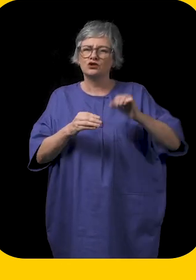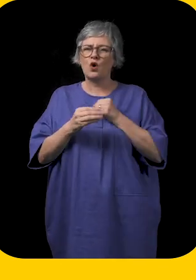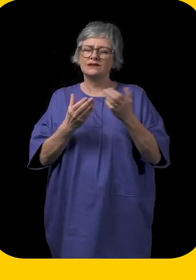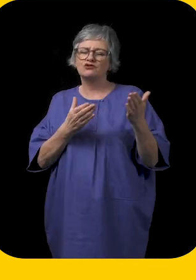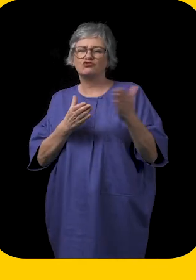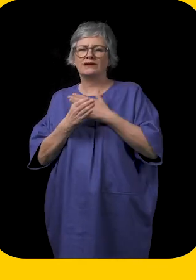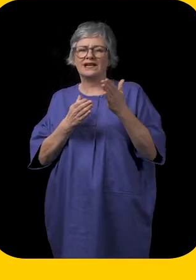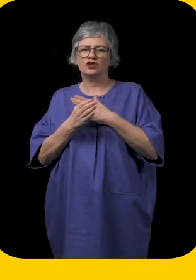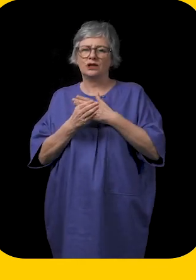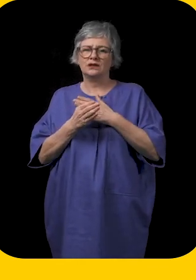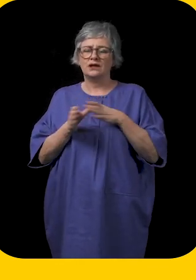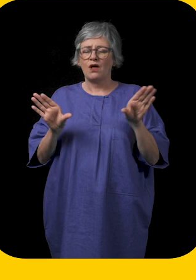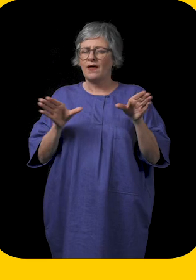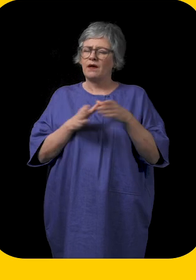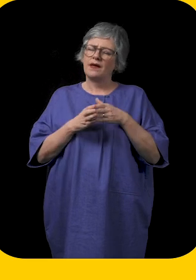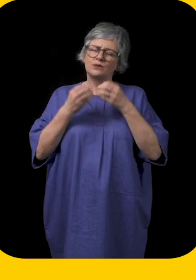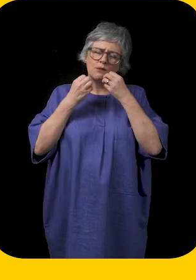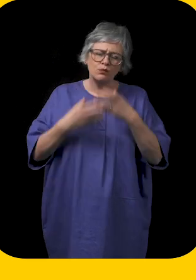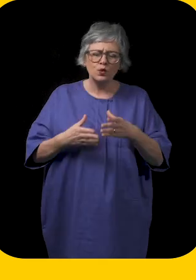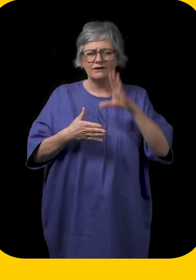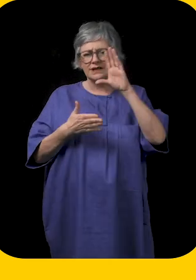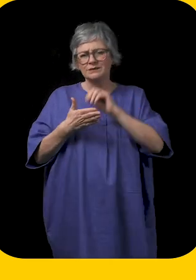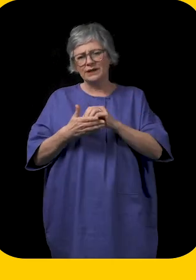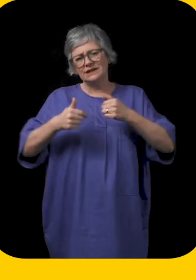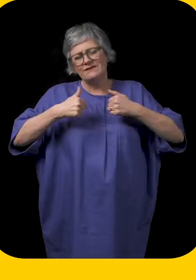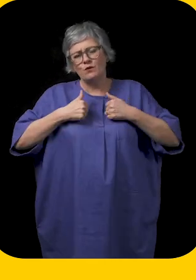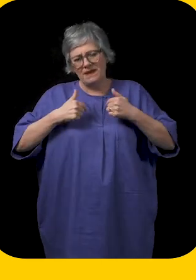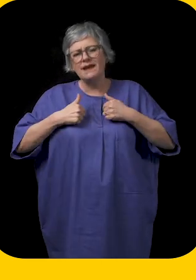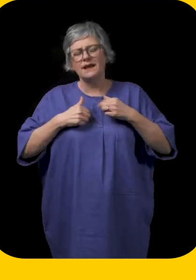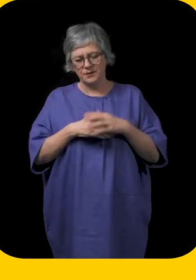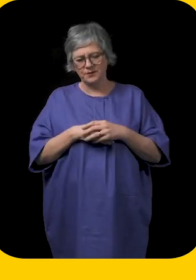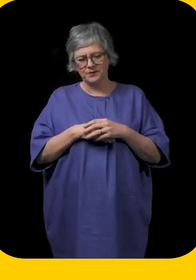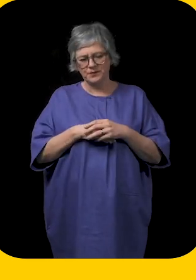Scottish tradition. So that was a good experience for me.